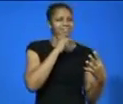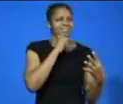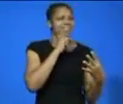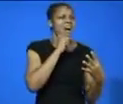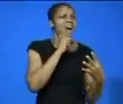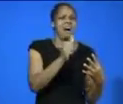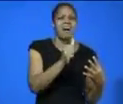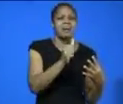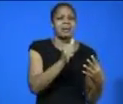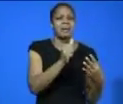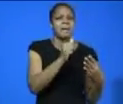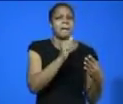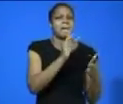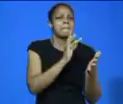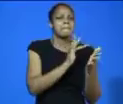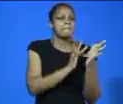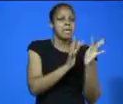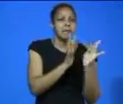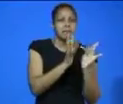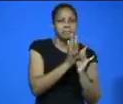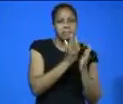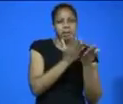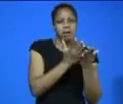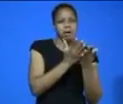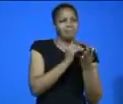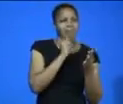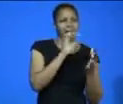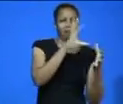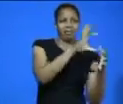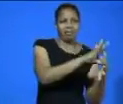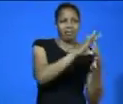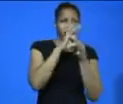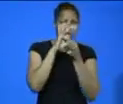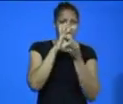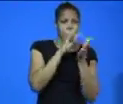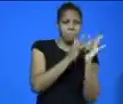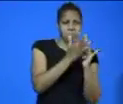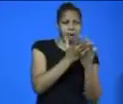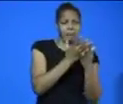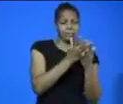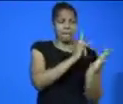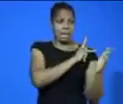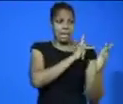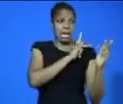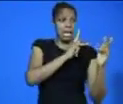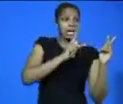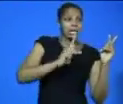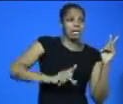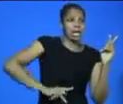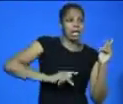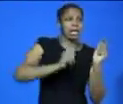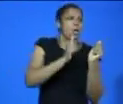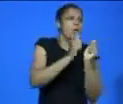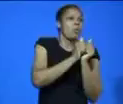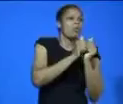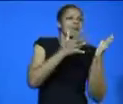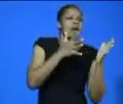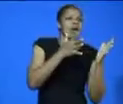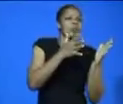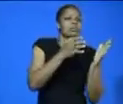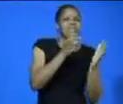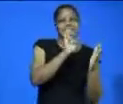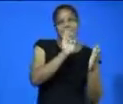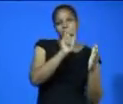unbiblical religiosity, and a king without ethics or morality